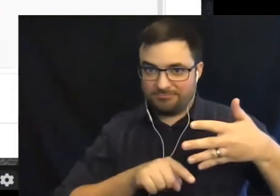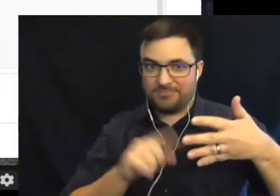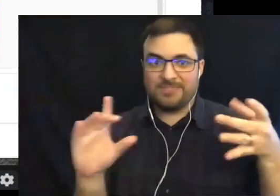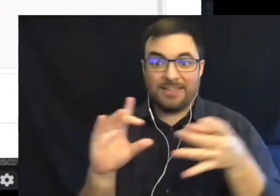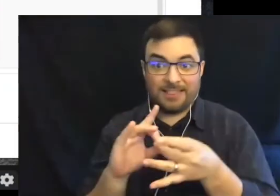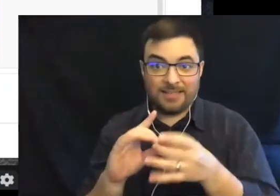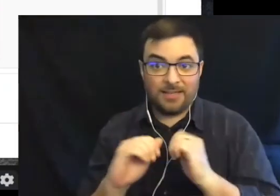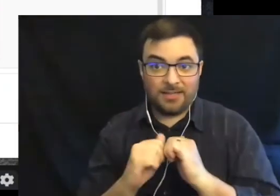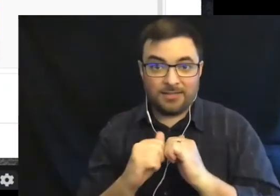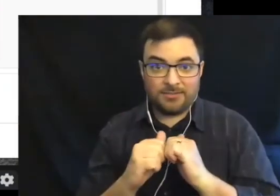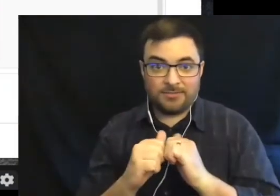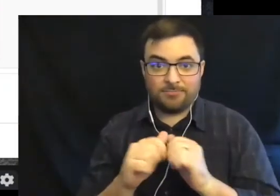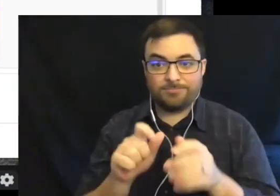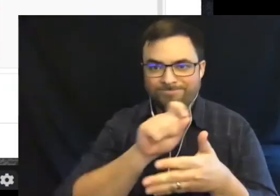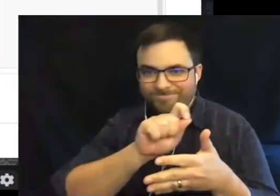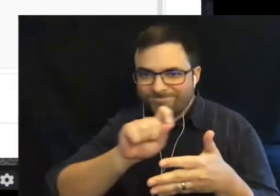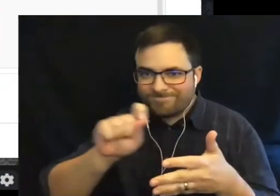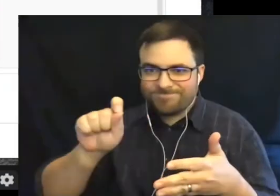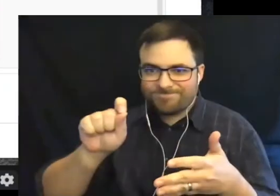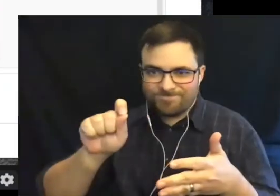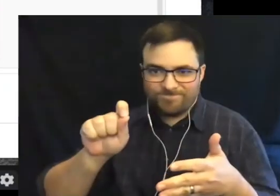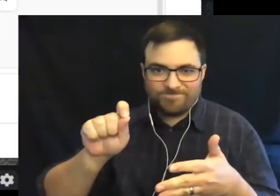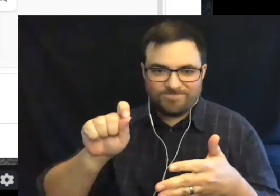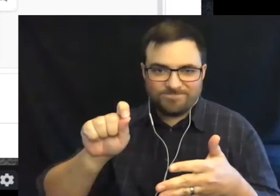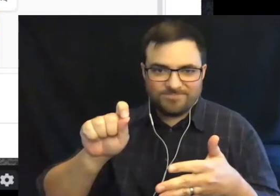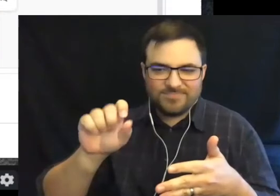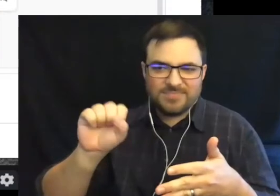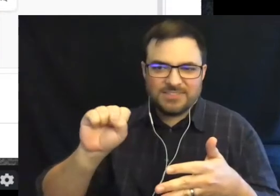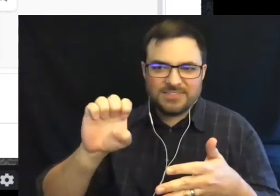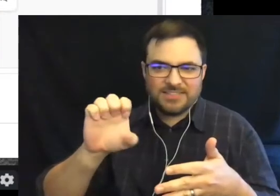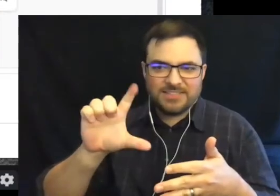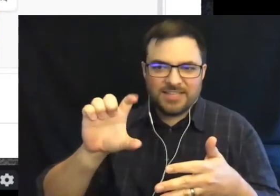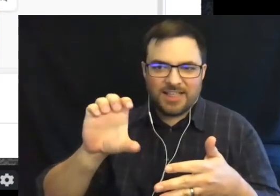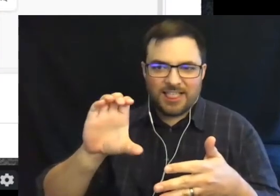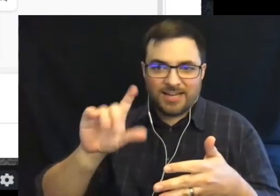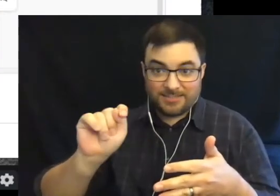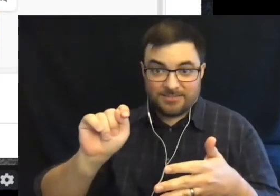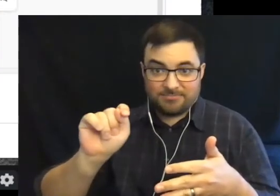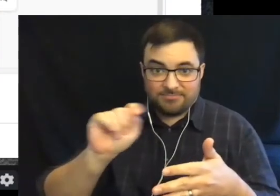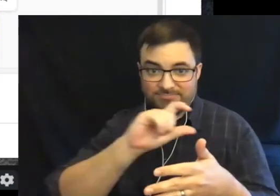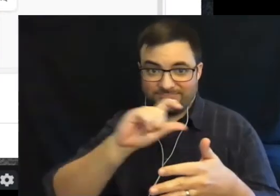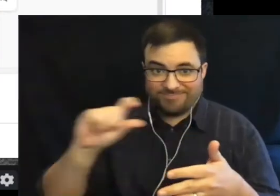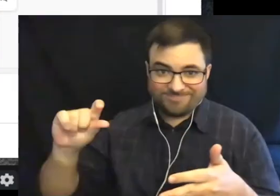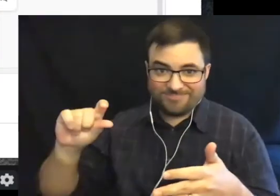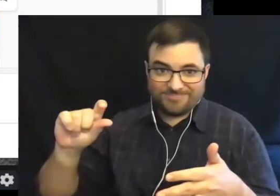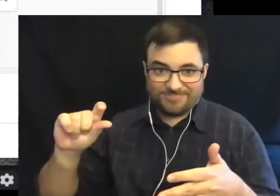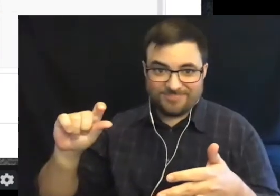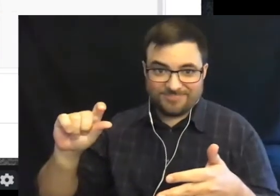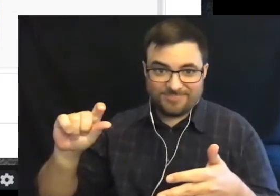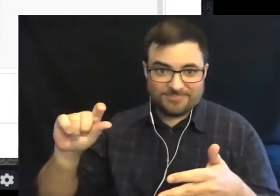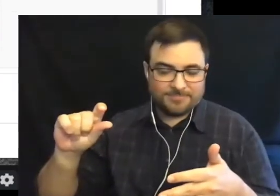just, you want to select it. Whoops, I don't know what I did there.